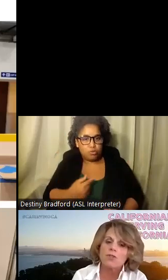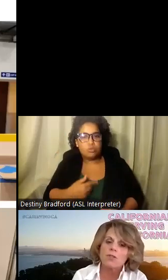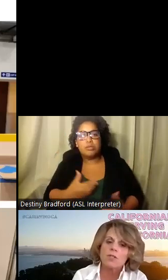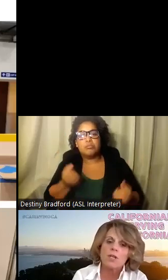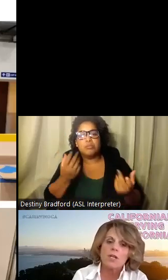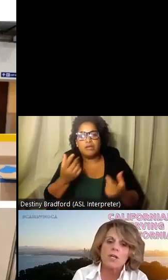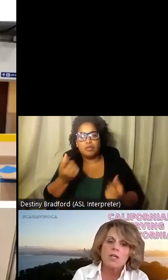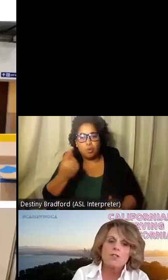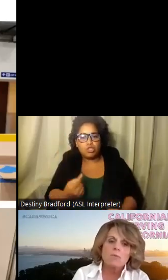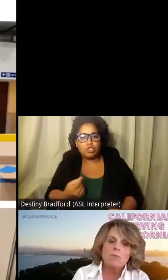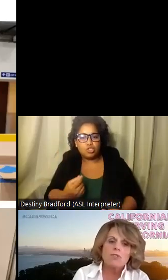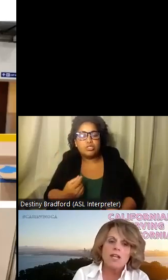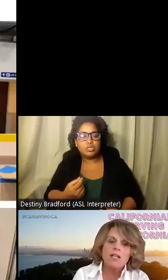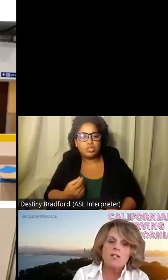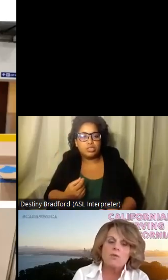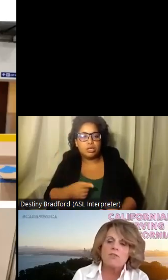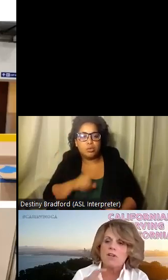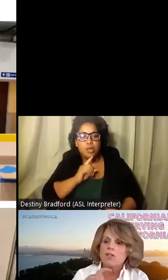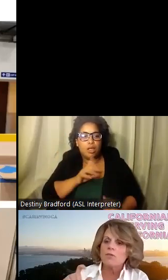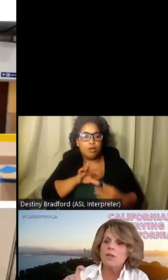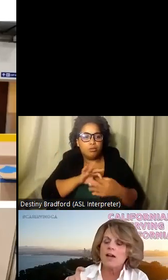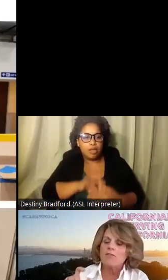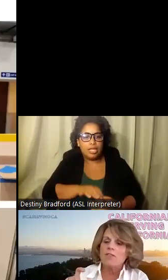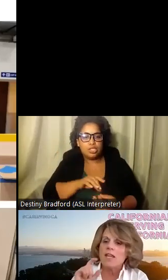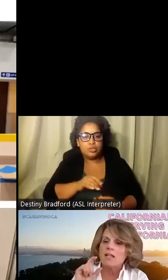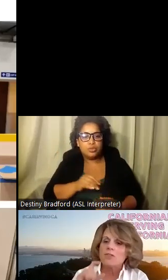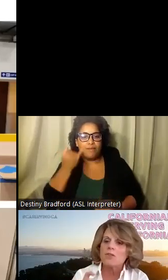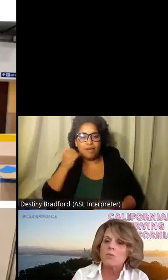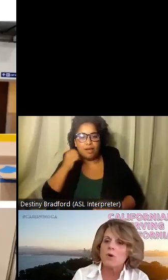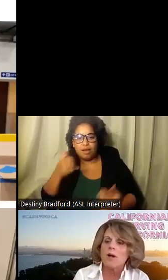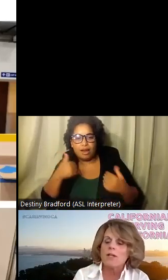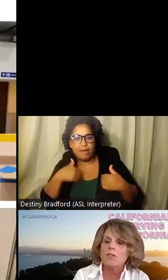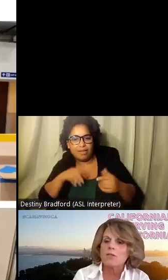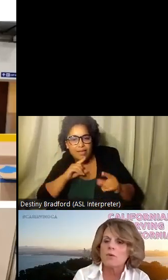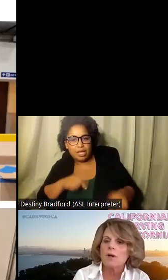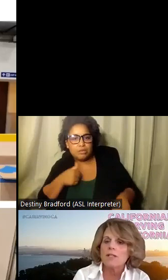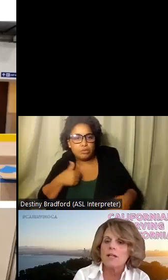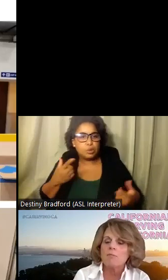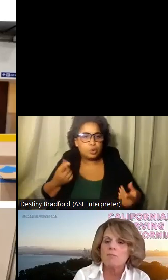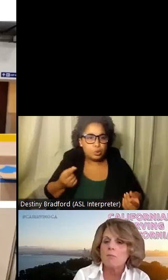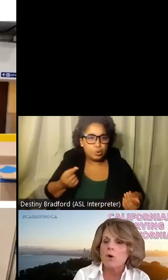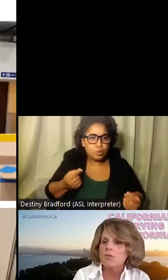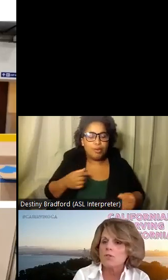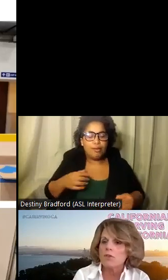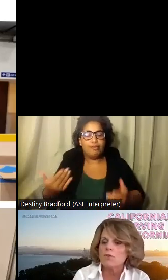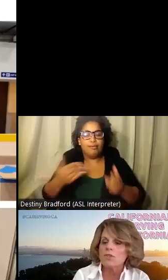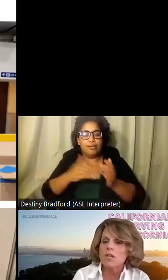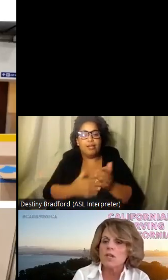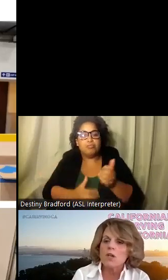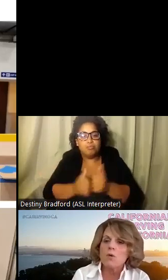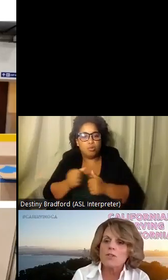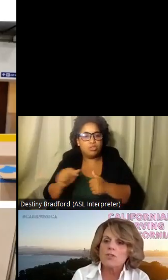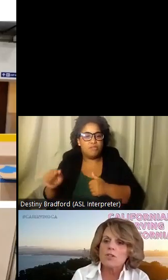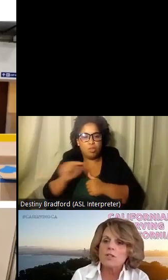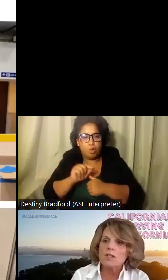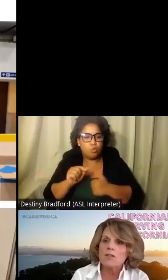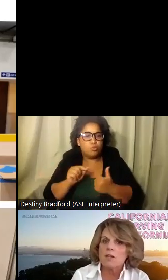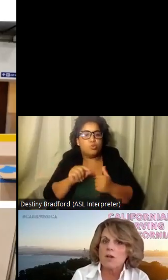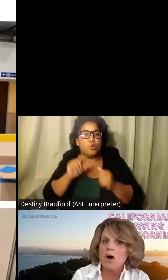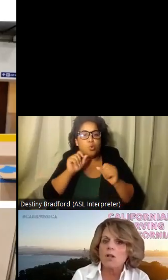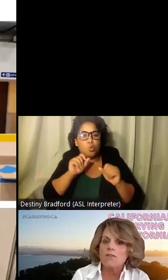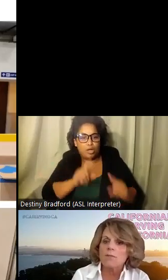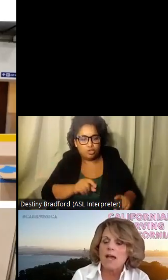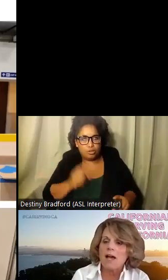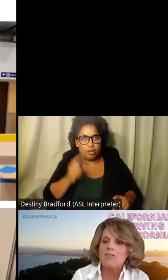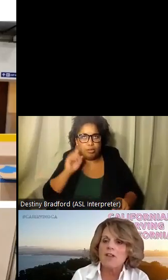those questions do pertain to, if I don't have the answer, what do I do? Again, most of those questions, I